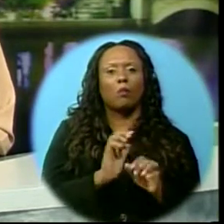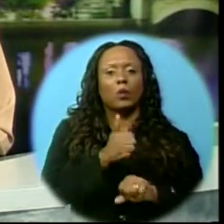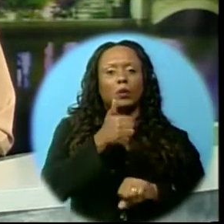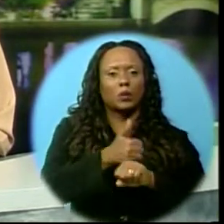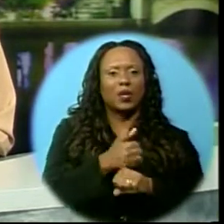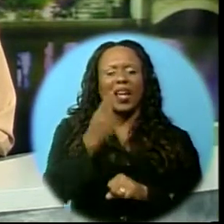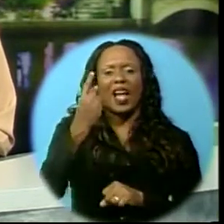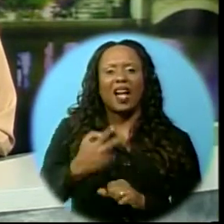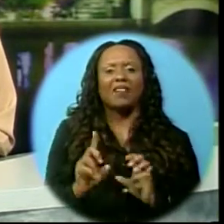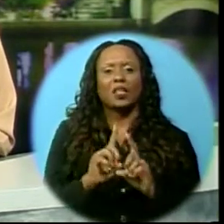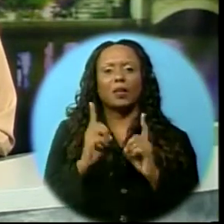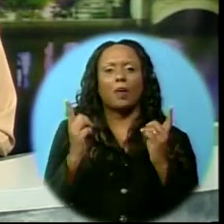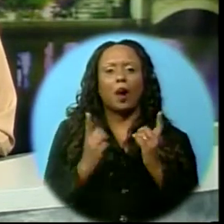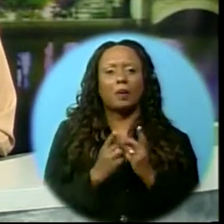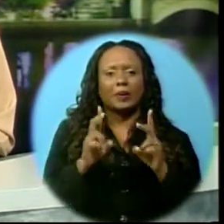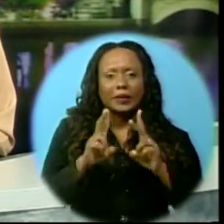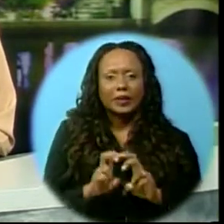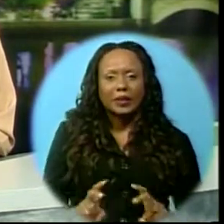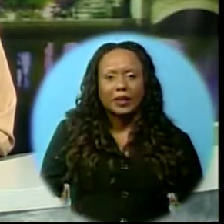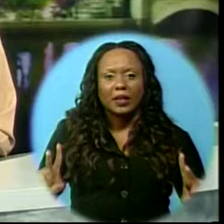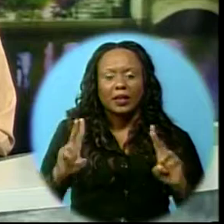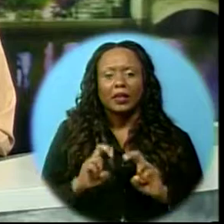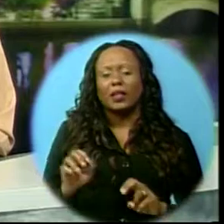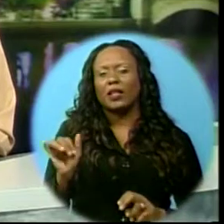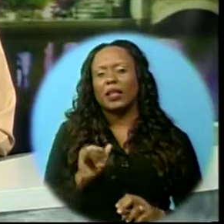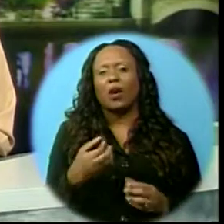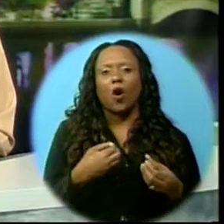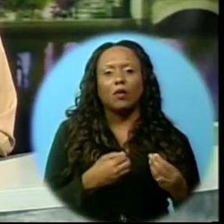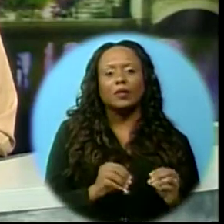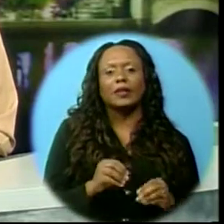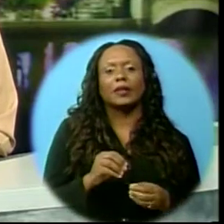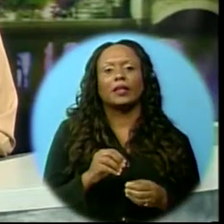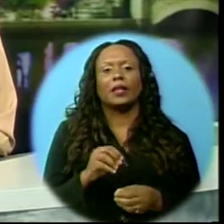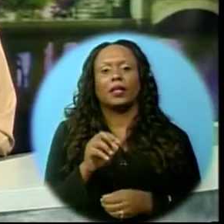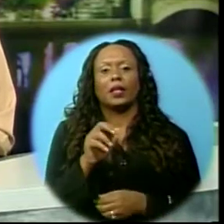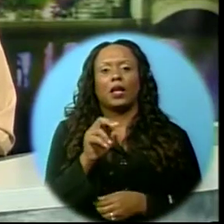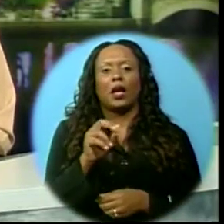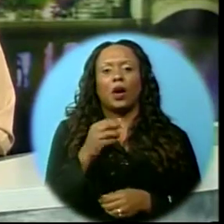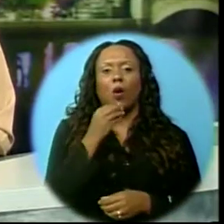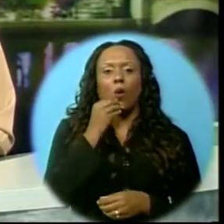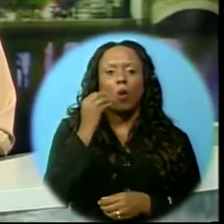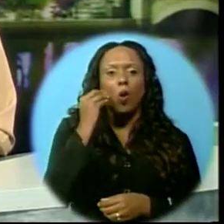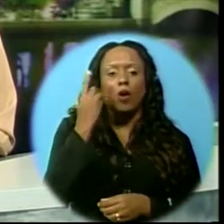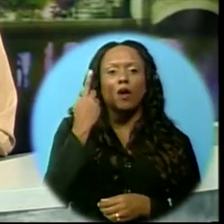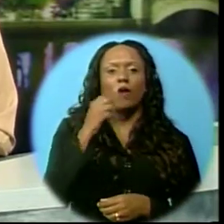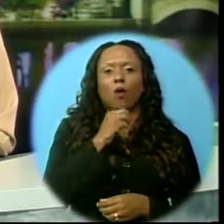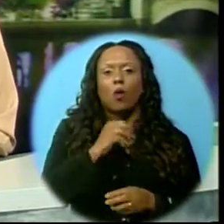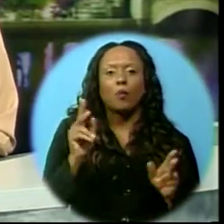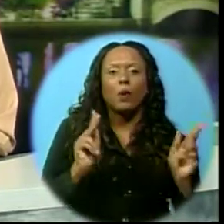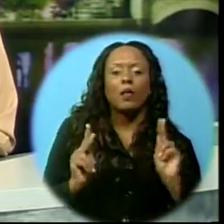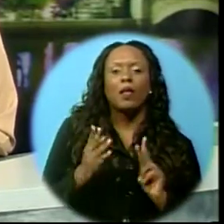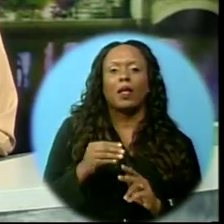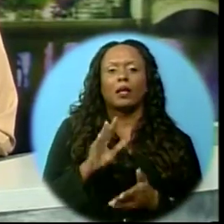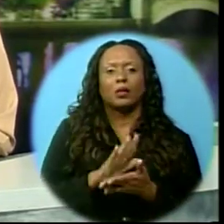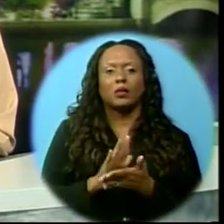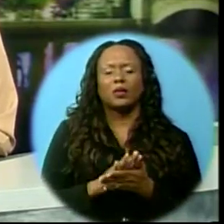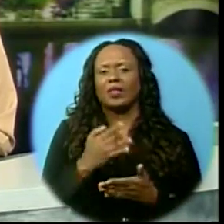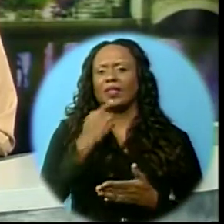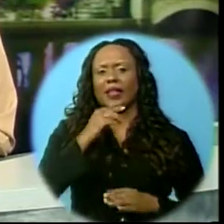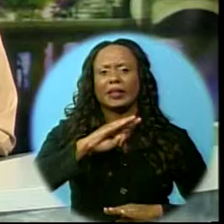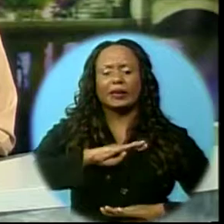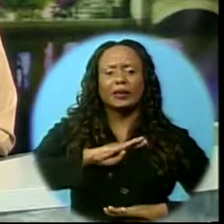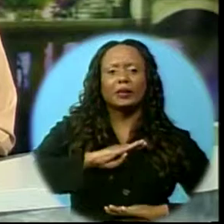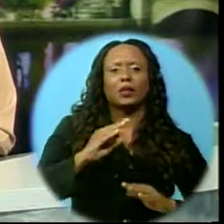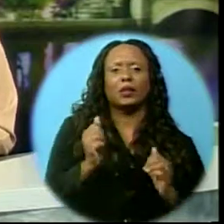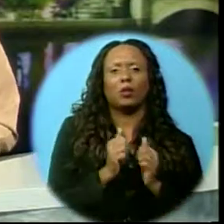inspections have been non-factory settings like offices, nursing homes and schools. And she is generally satisfied with the level of